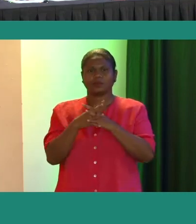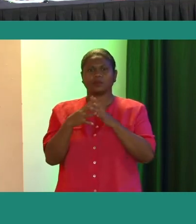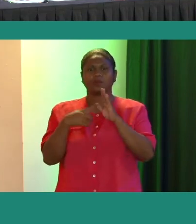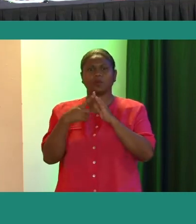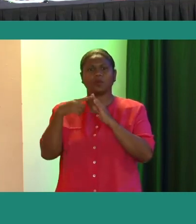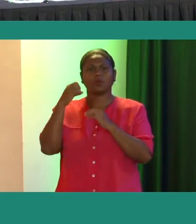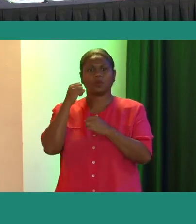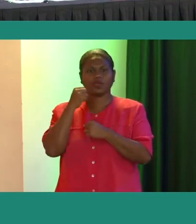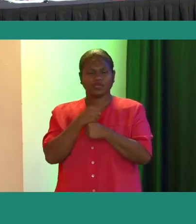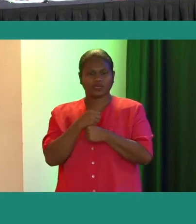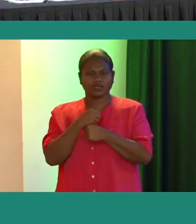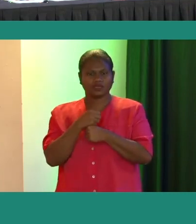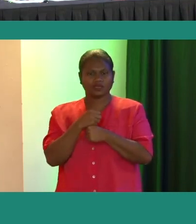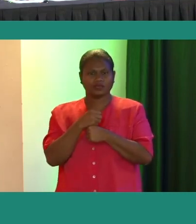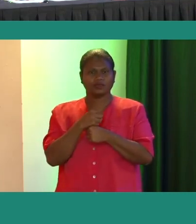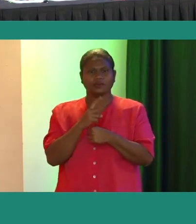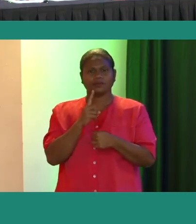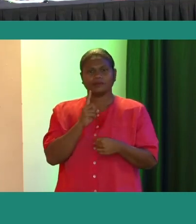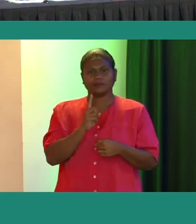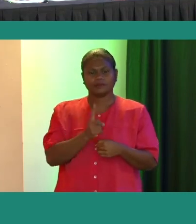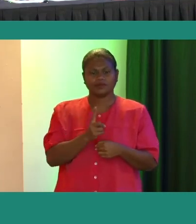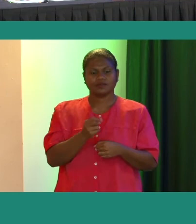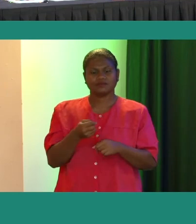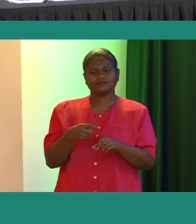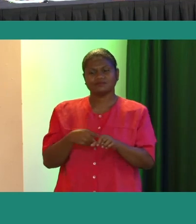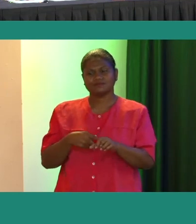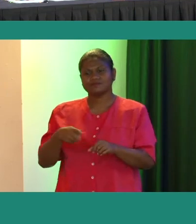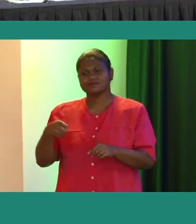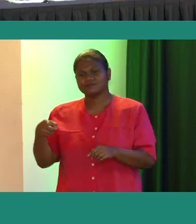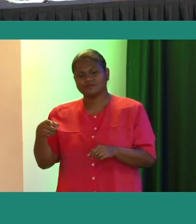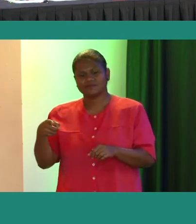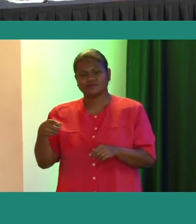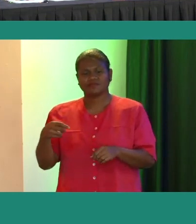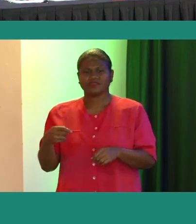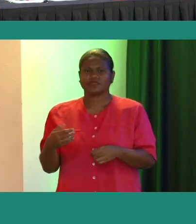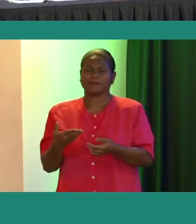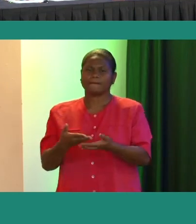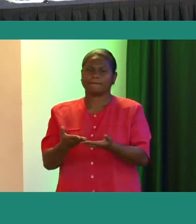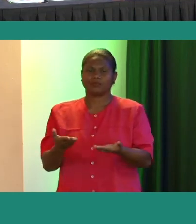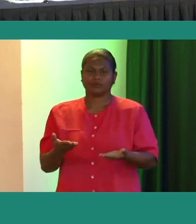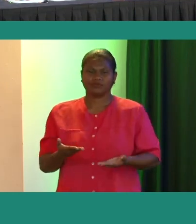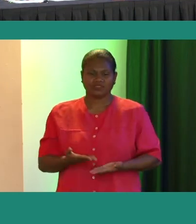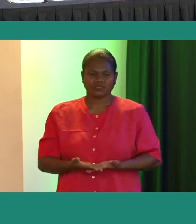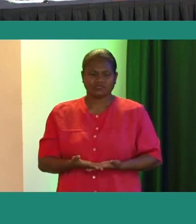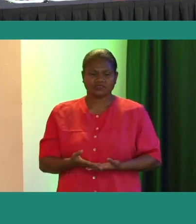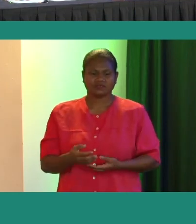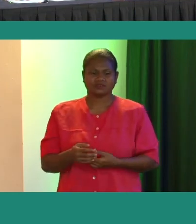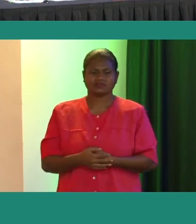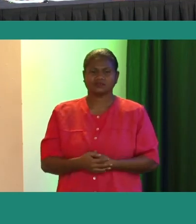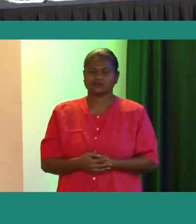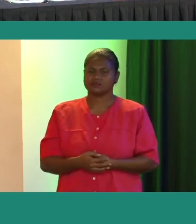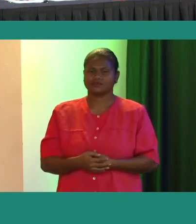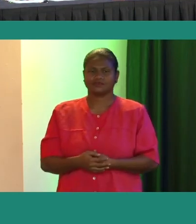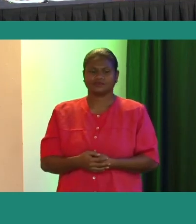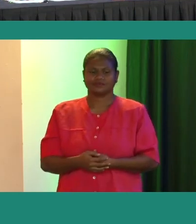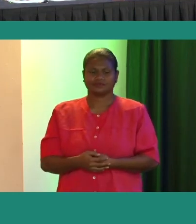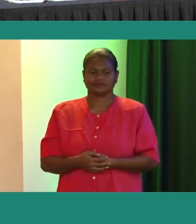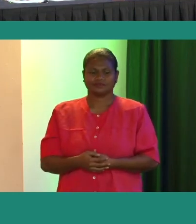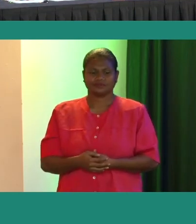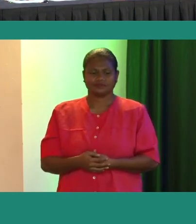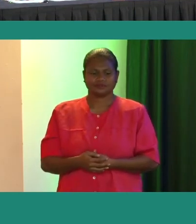Moresby. But when you go further or go out into the province, that is not